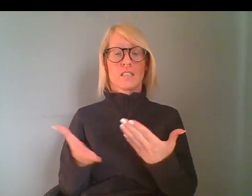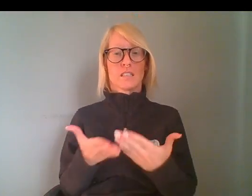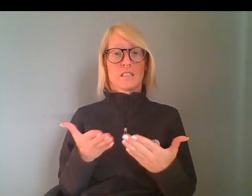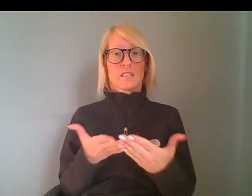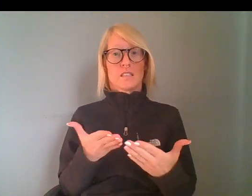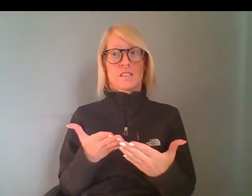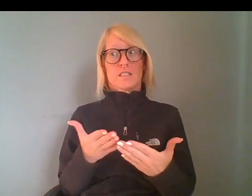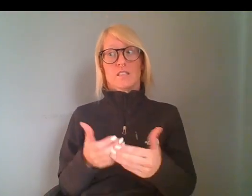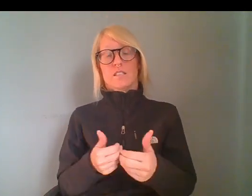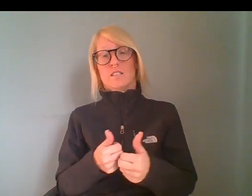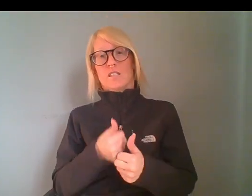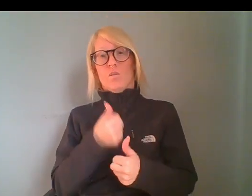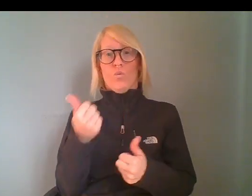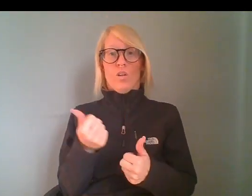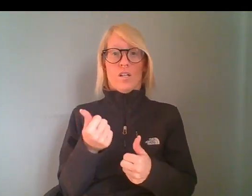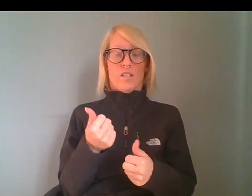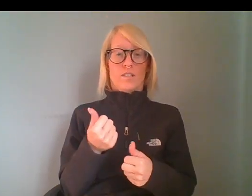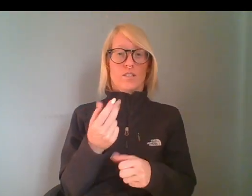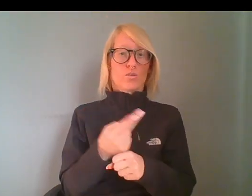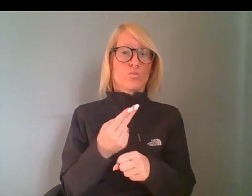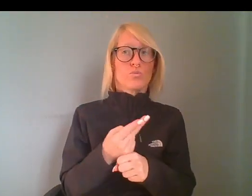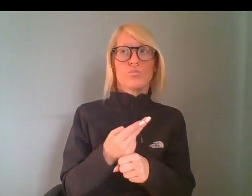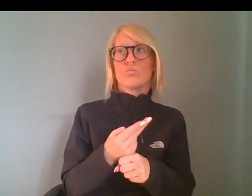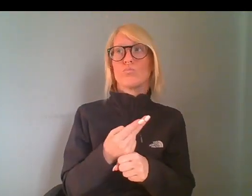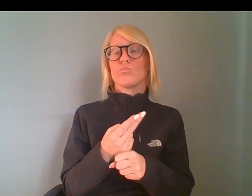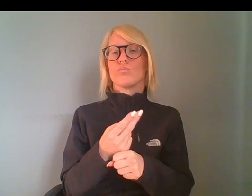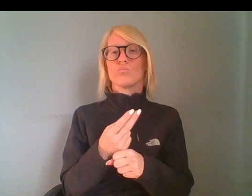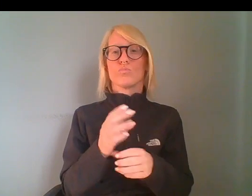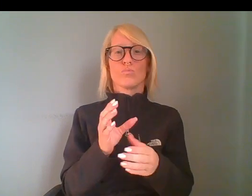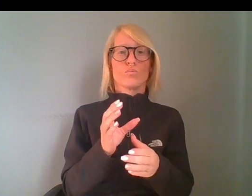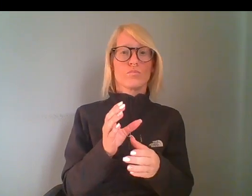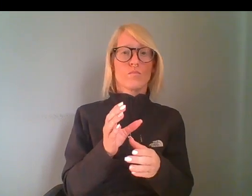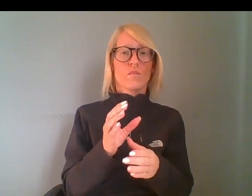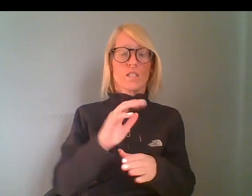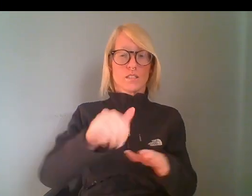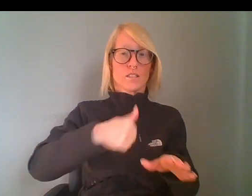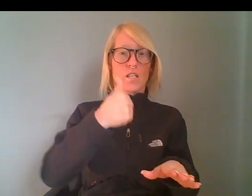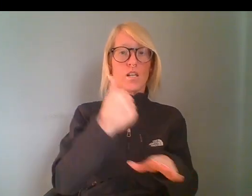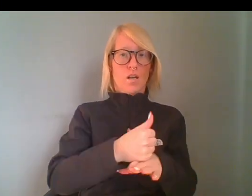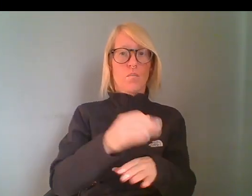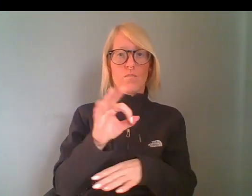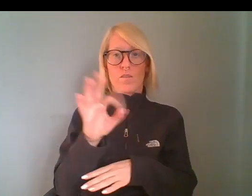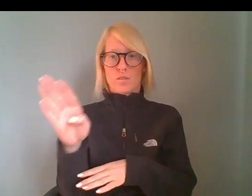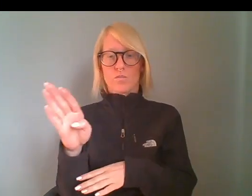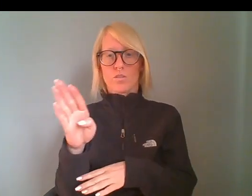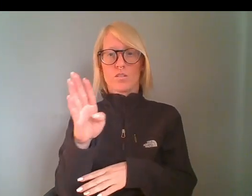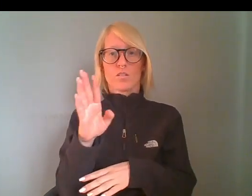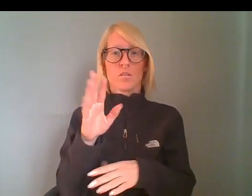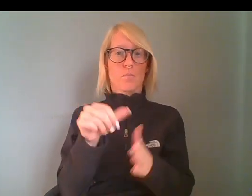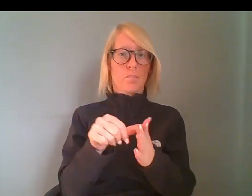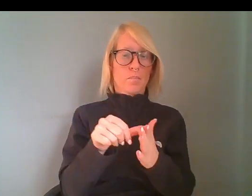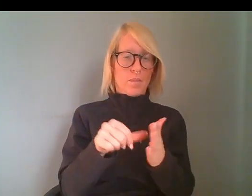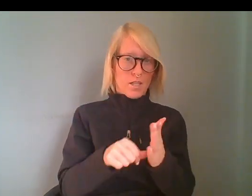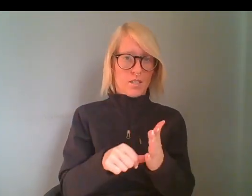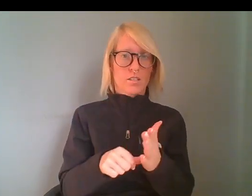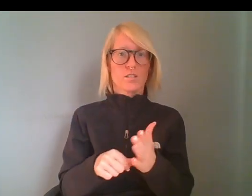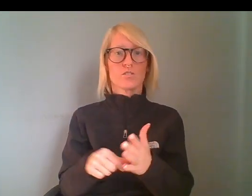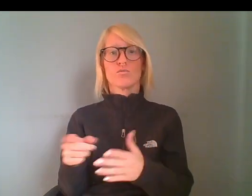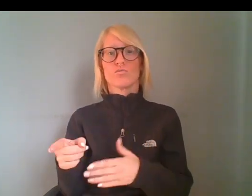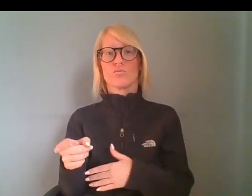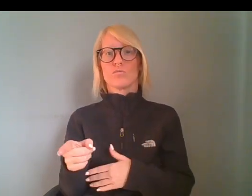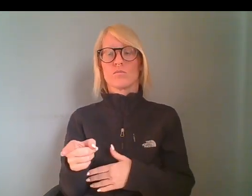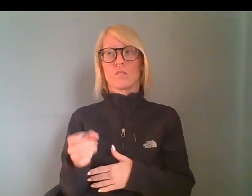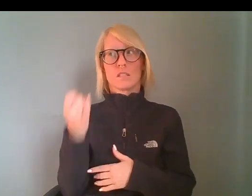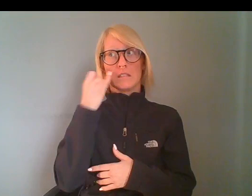group. If someone's already committed to it, that might be a good time to get a Facebook presence for your nonprofit. If you're